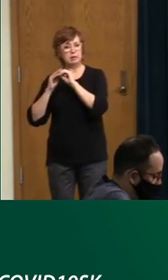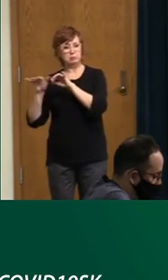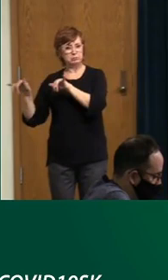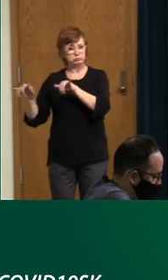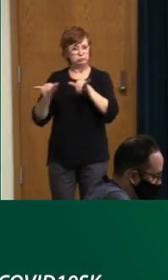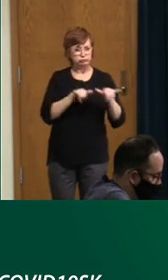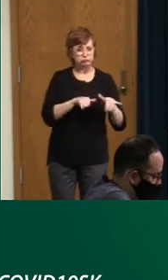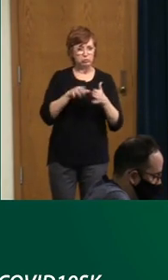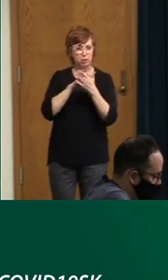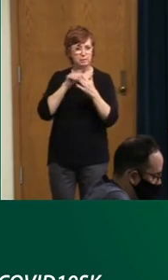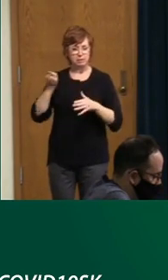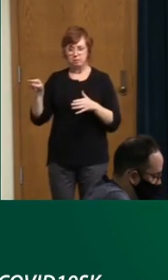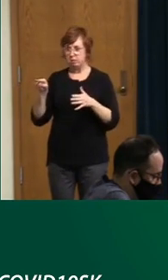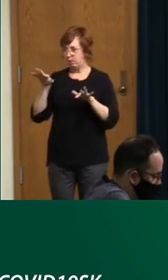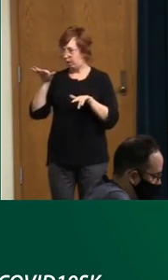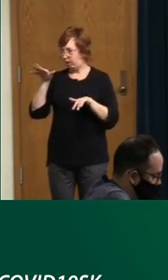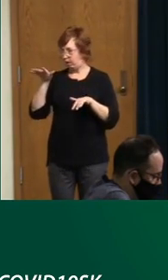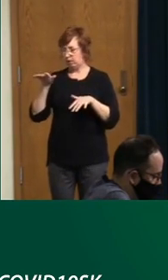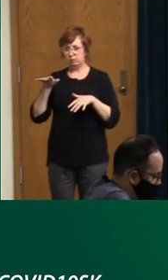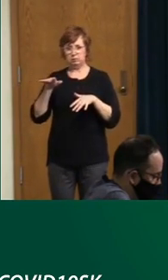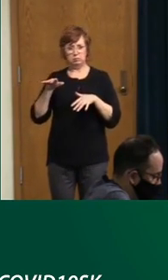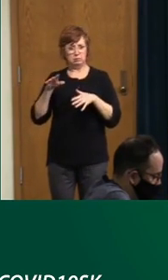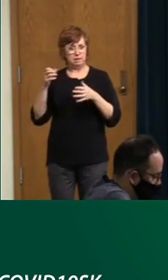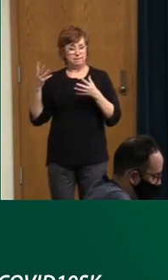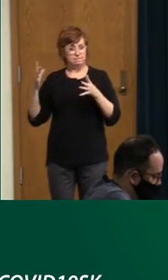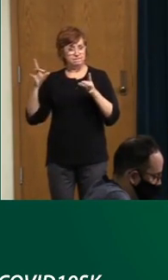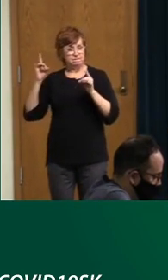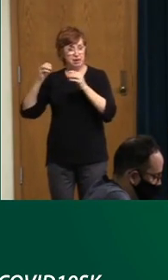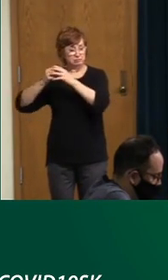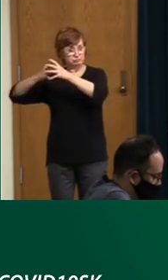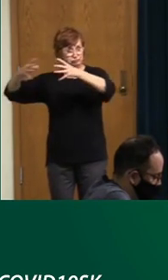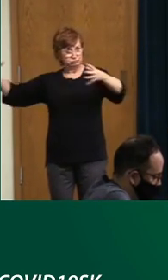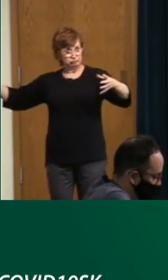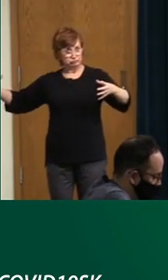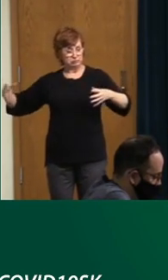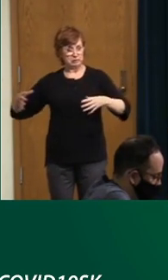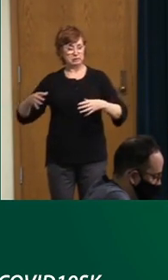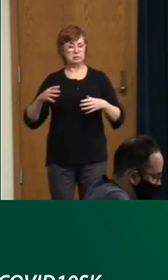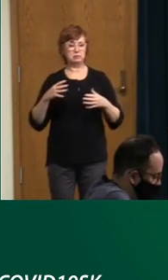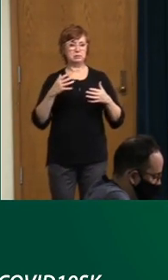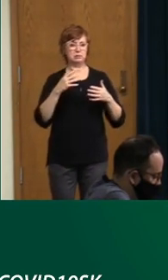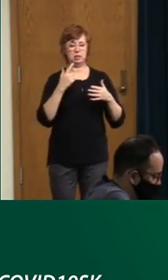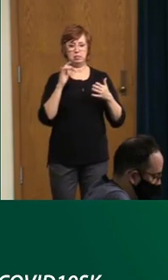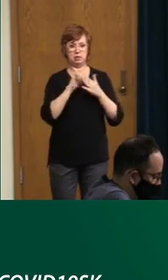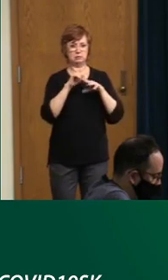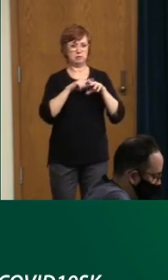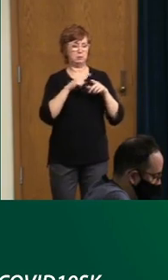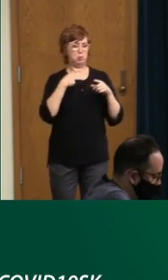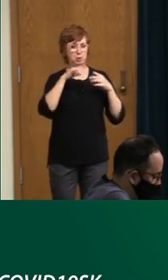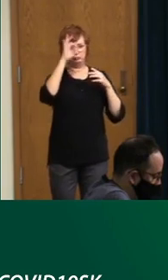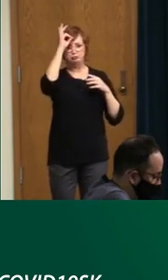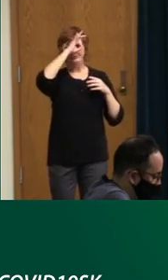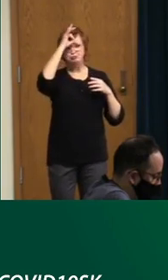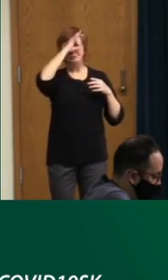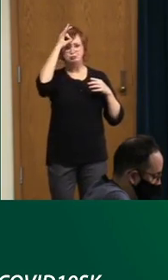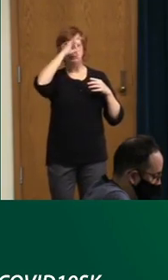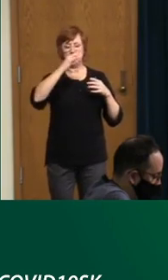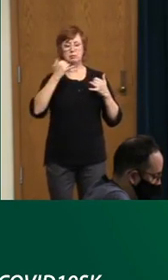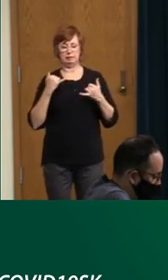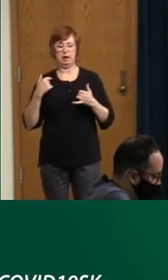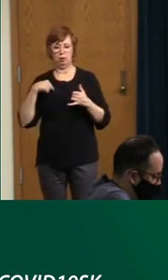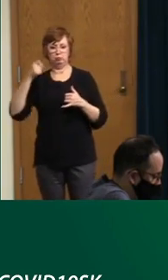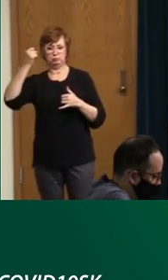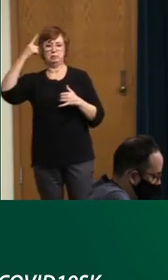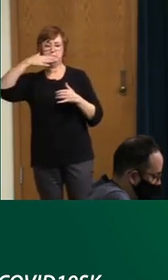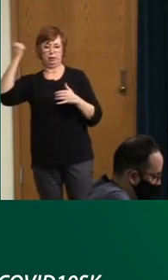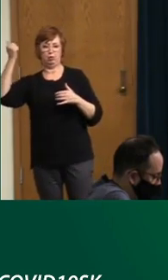other jurisdictions across the world, which were very scary. We know more about the illness right now. We understand we're